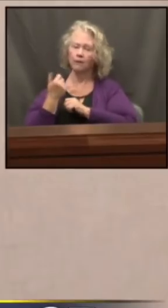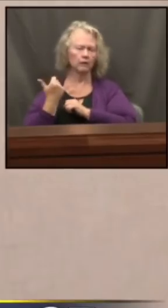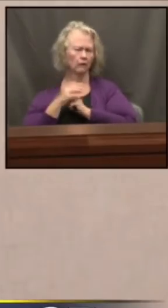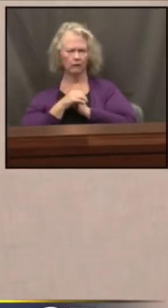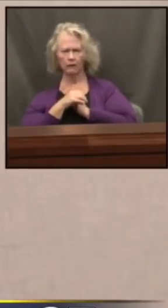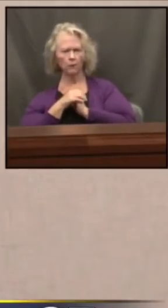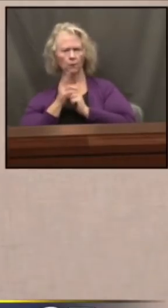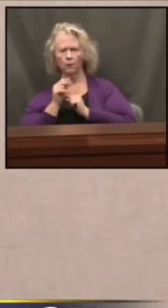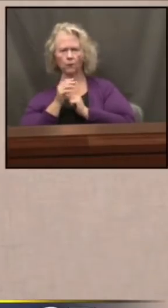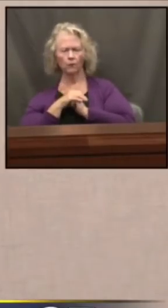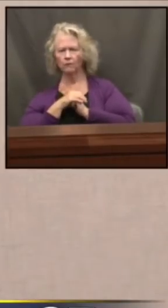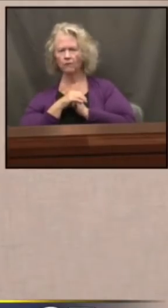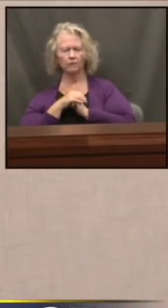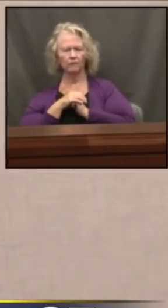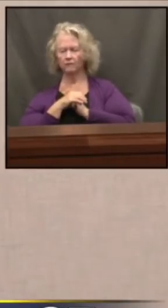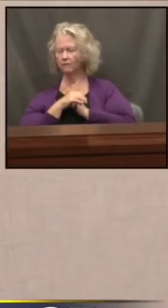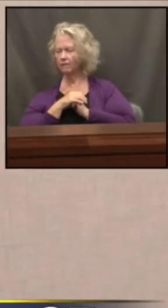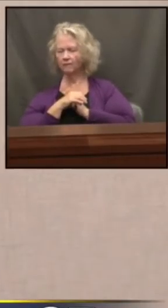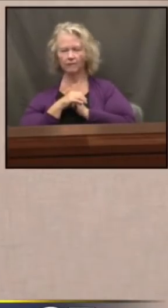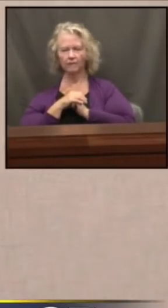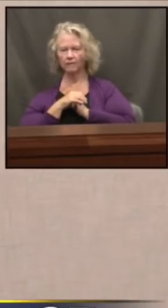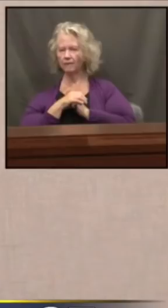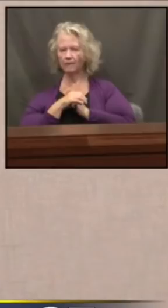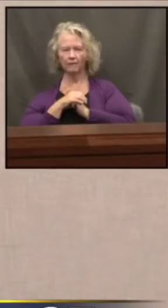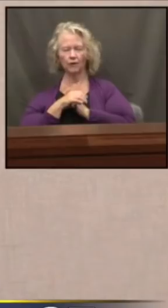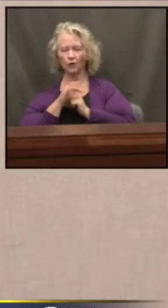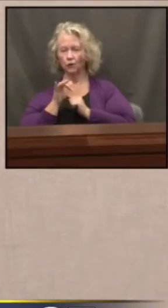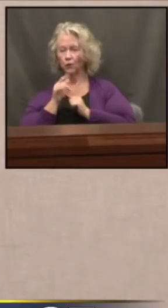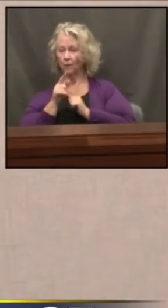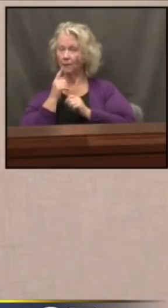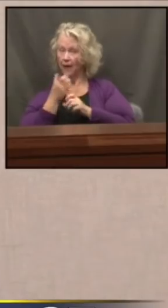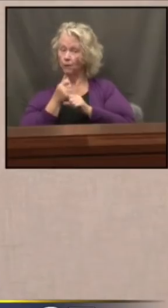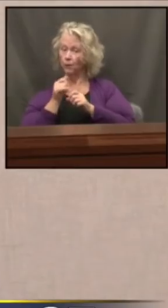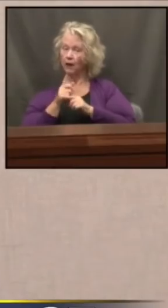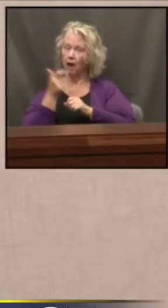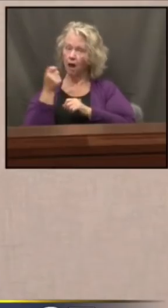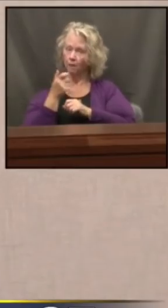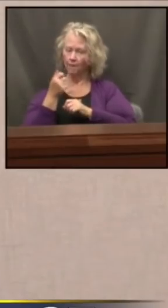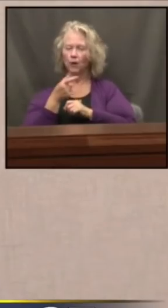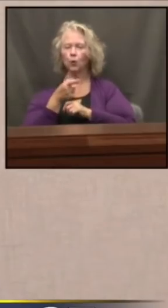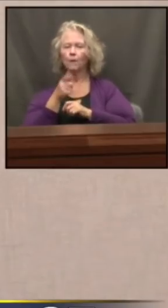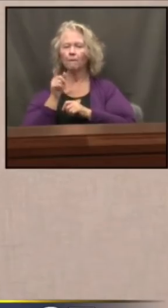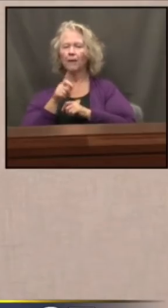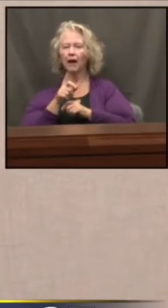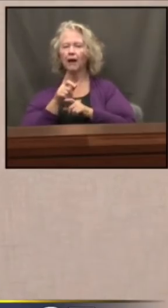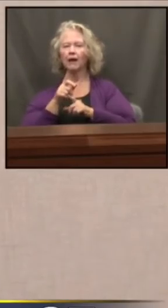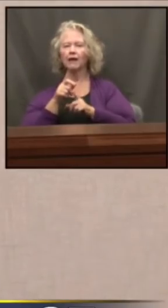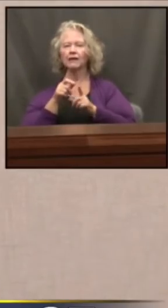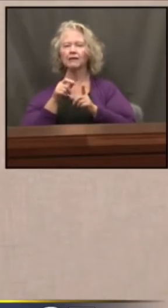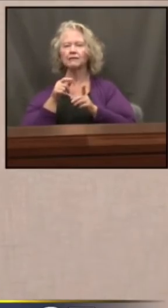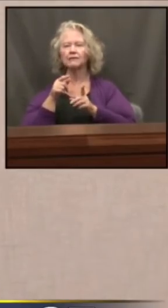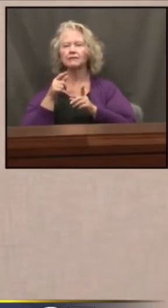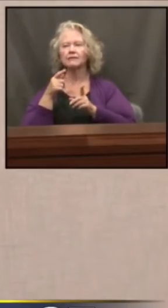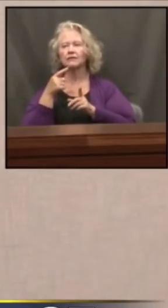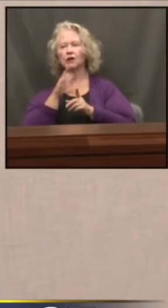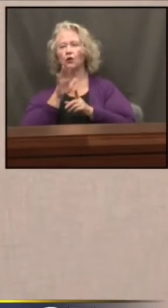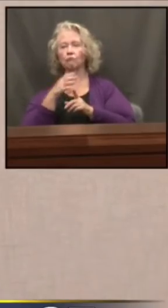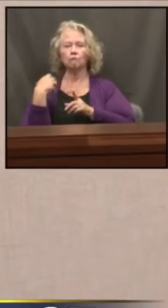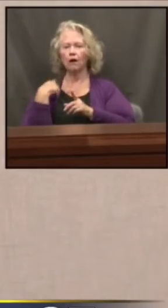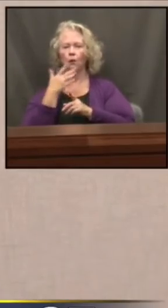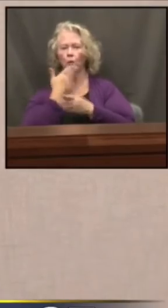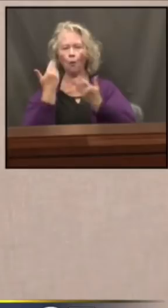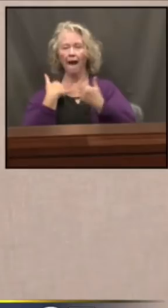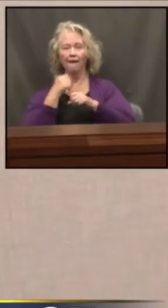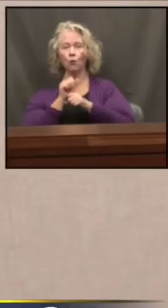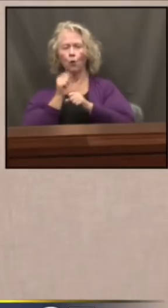No, they won't. A key criteria for being eligible for unemployment is that your employer doesn't have work for you, and in this case, that